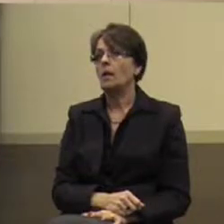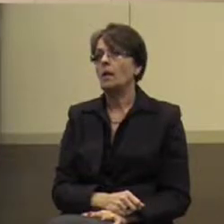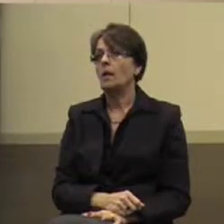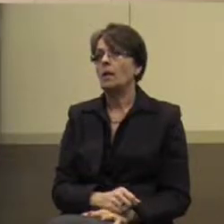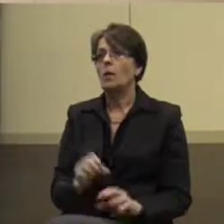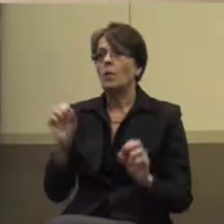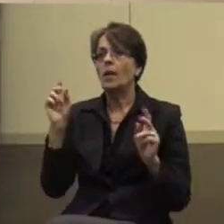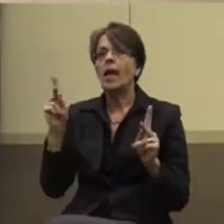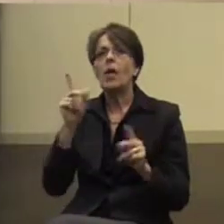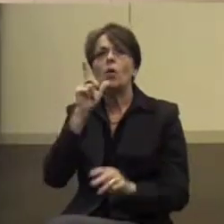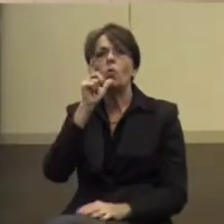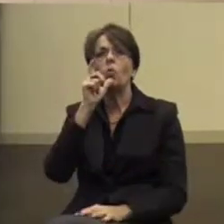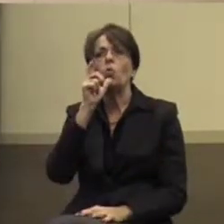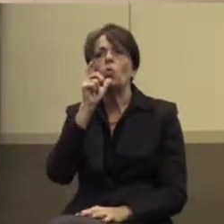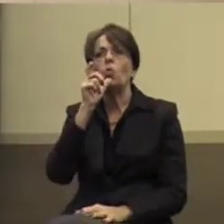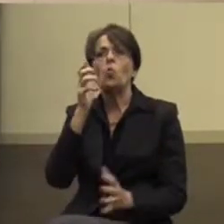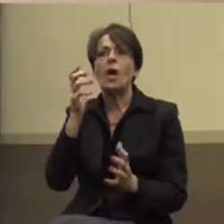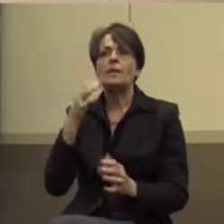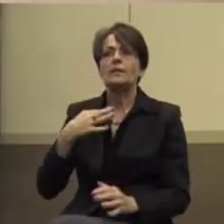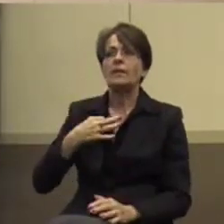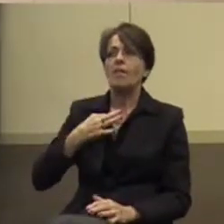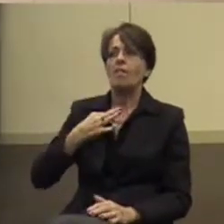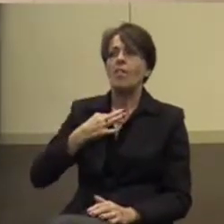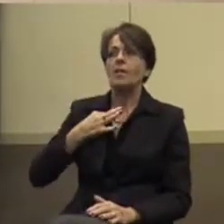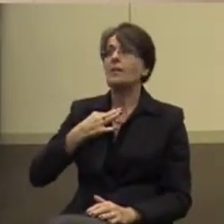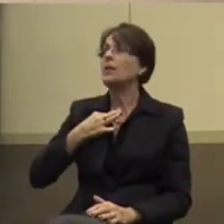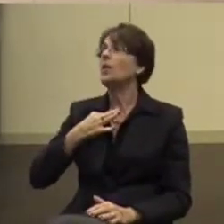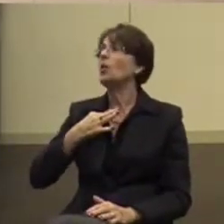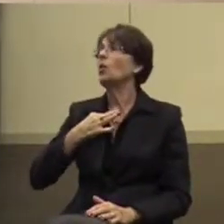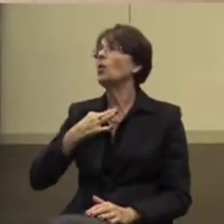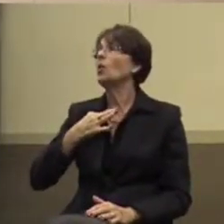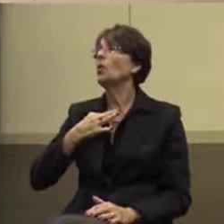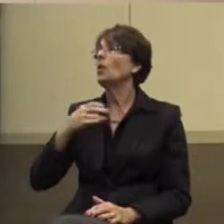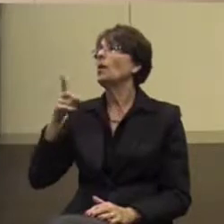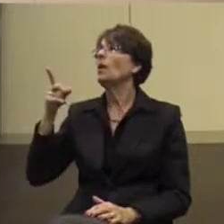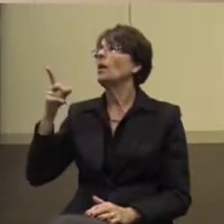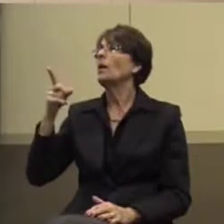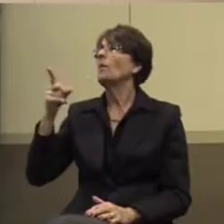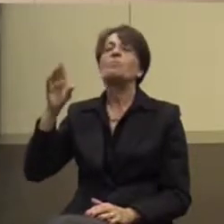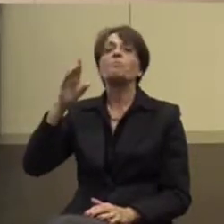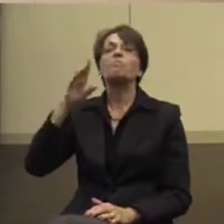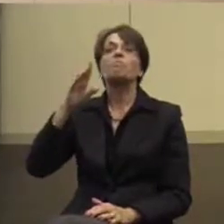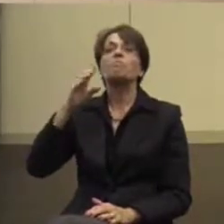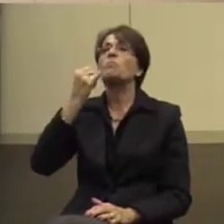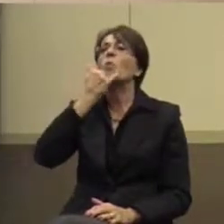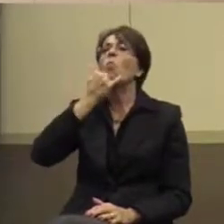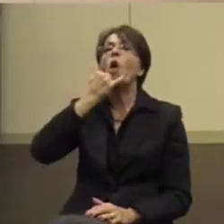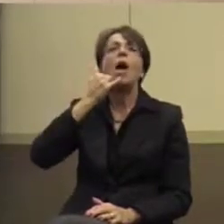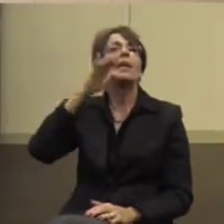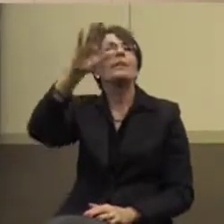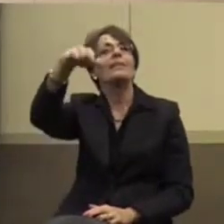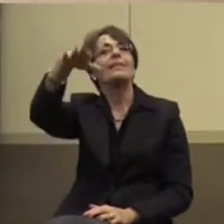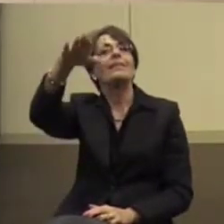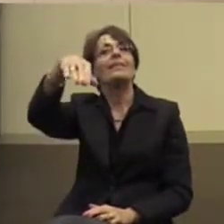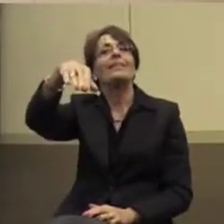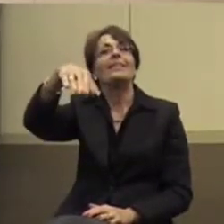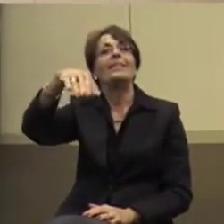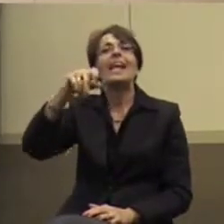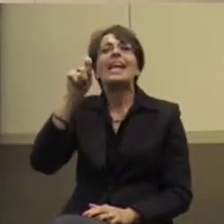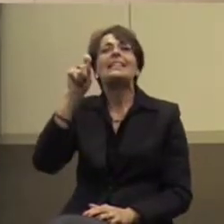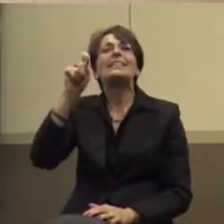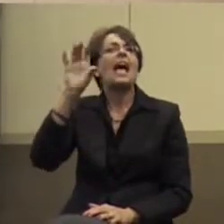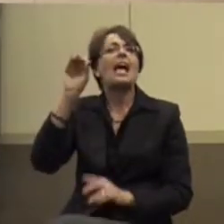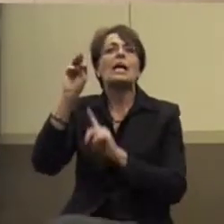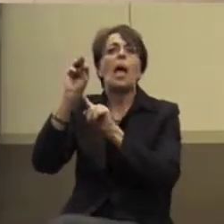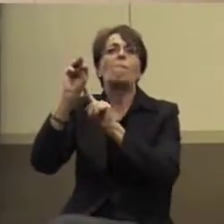Okay. Who wants to just volunteer? Oh, sorry. It's .com. Oh, com. The one that I didn't tell